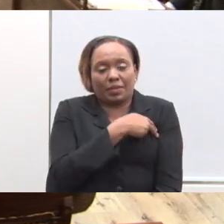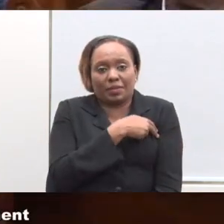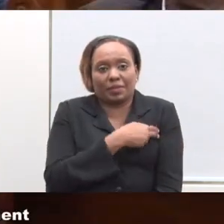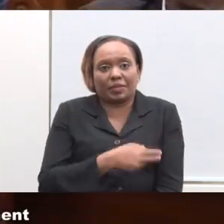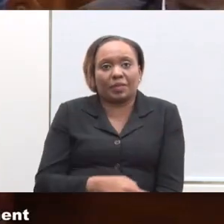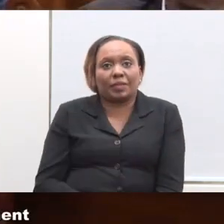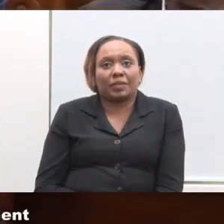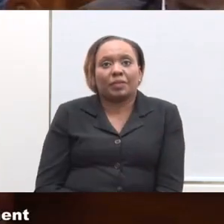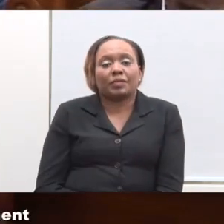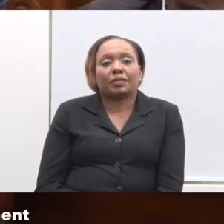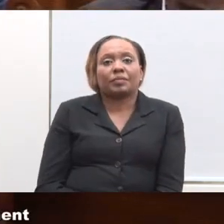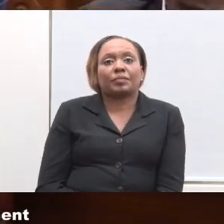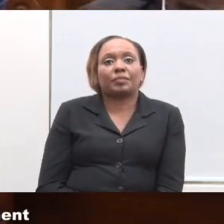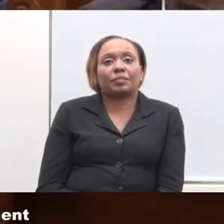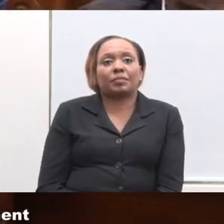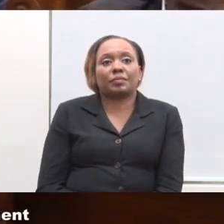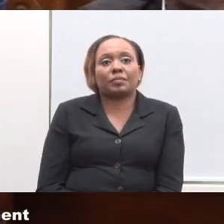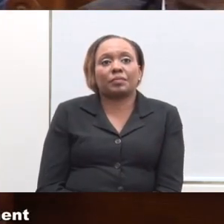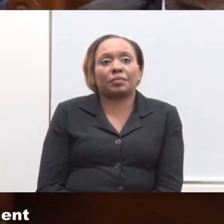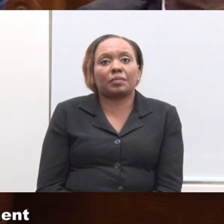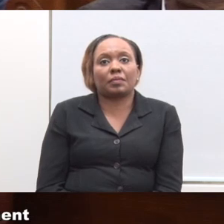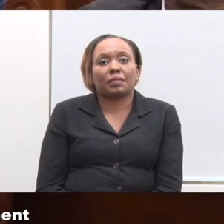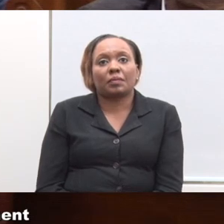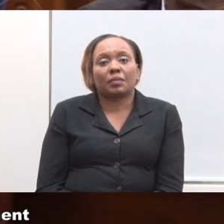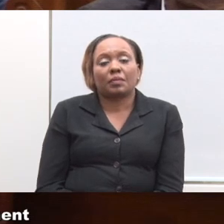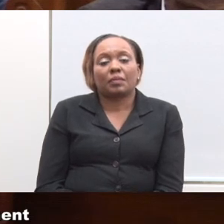for the people of this nation. The